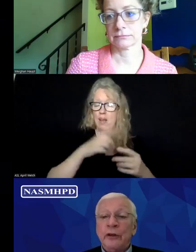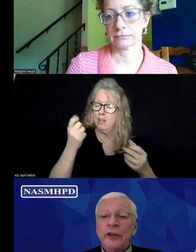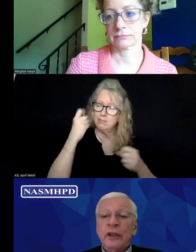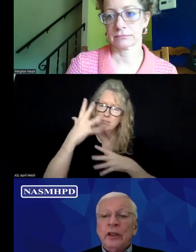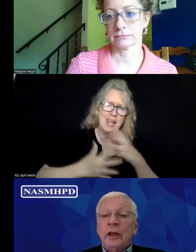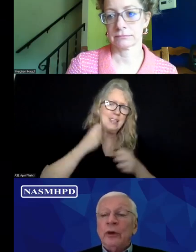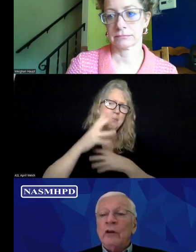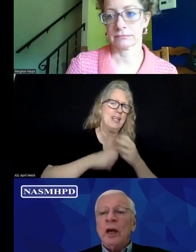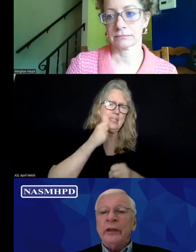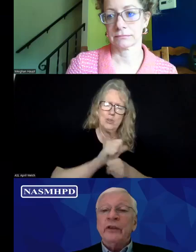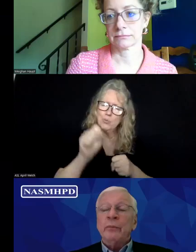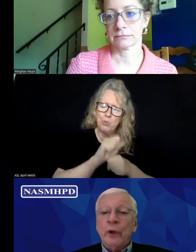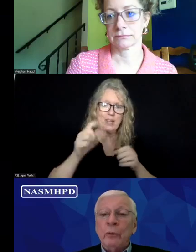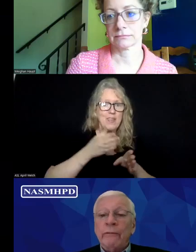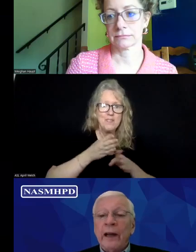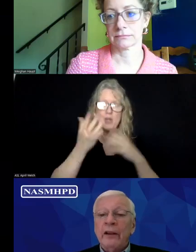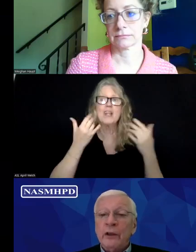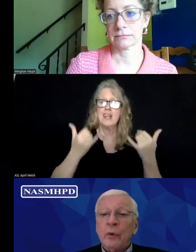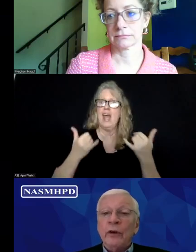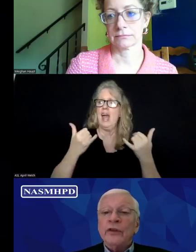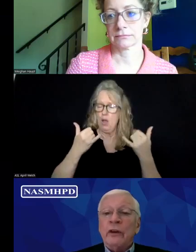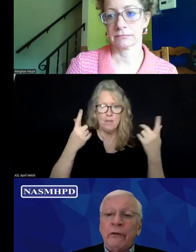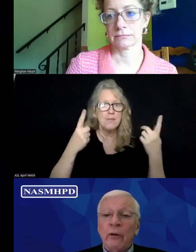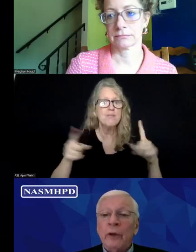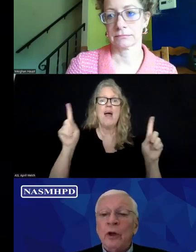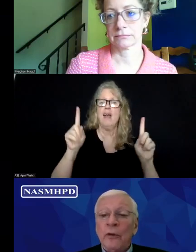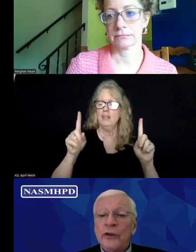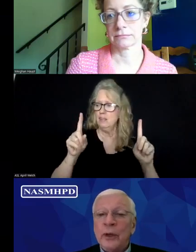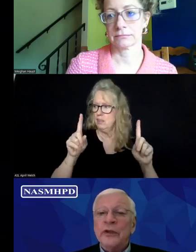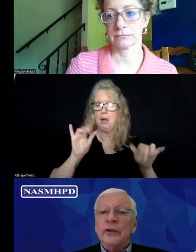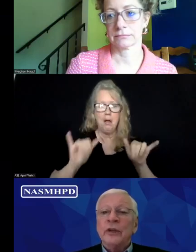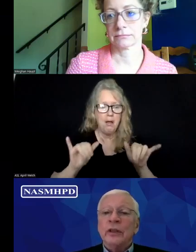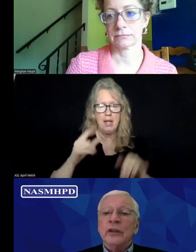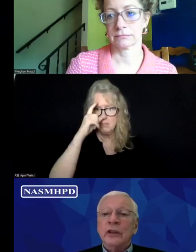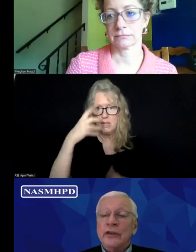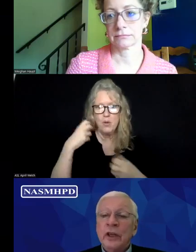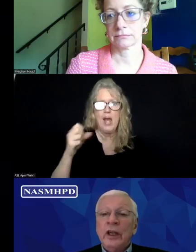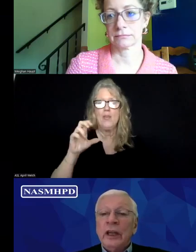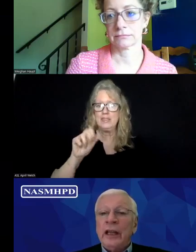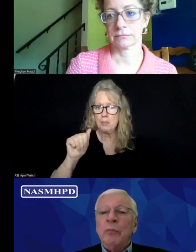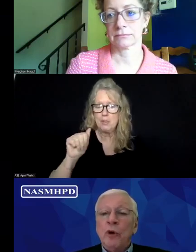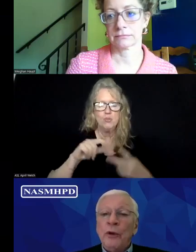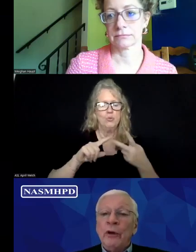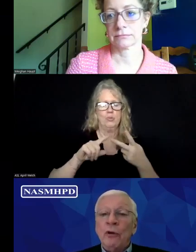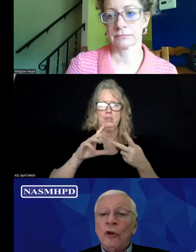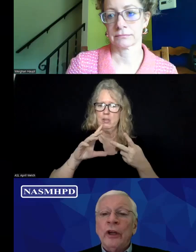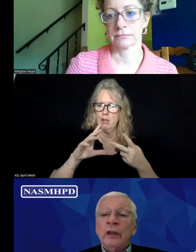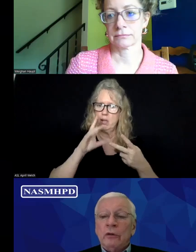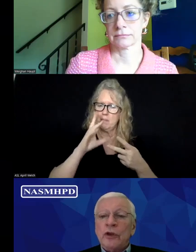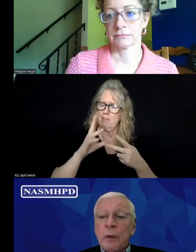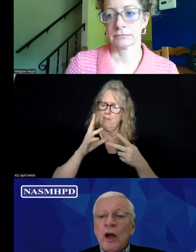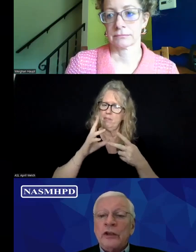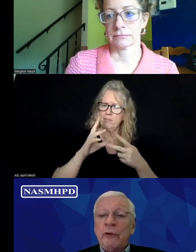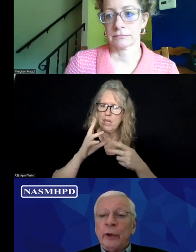many years, we're now coming to the point where finally the importance of mental health and substance use conditions and appropriate